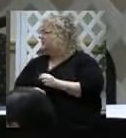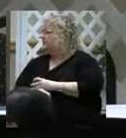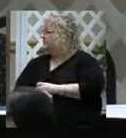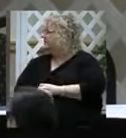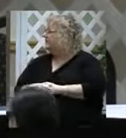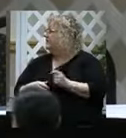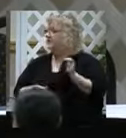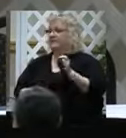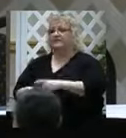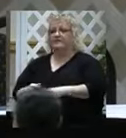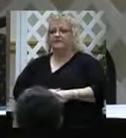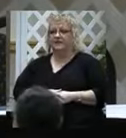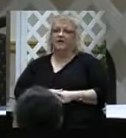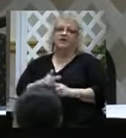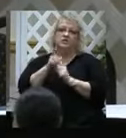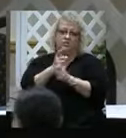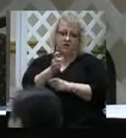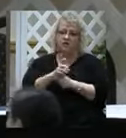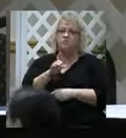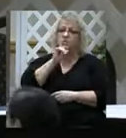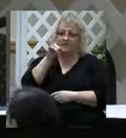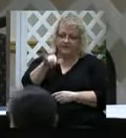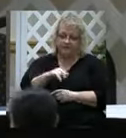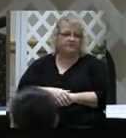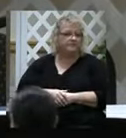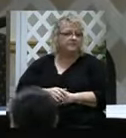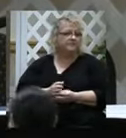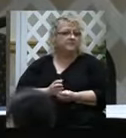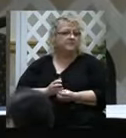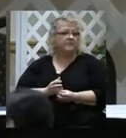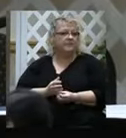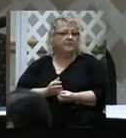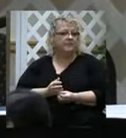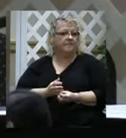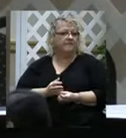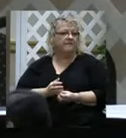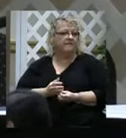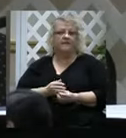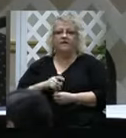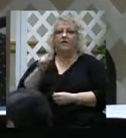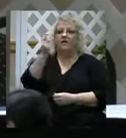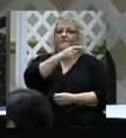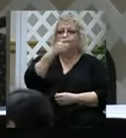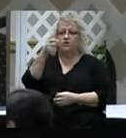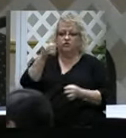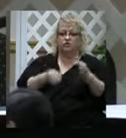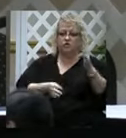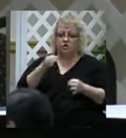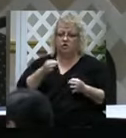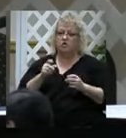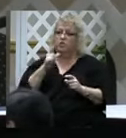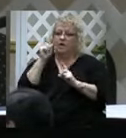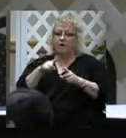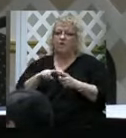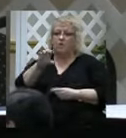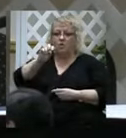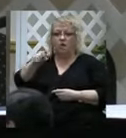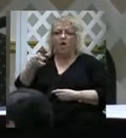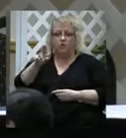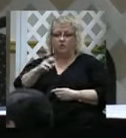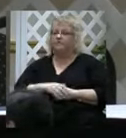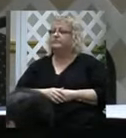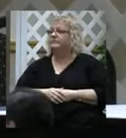so joking aside, no, really, we did that. And we only did it in First Circuit because she was only coming to Oahu. Okay, so